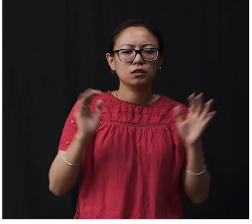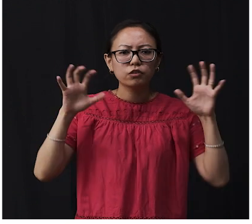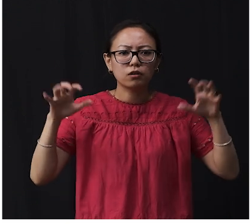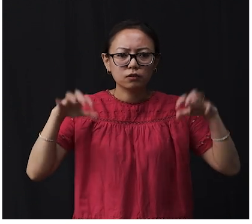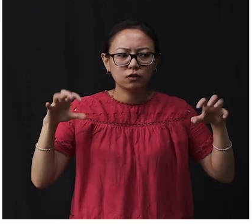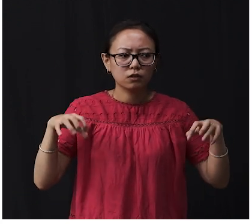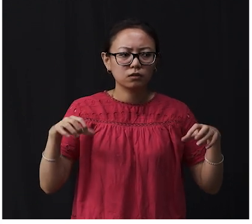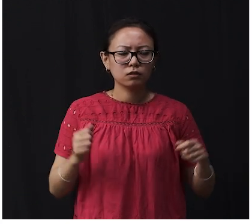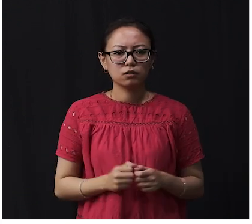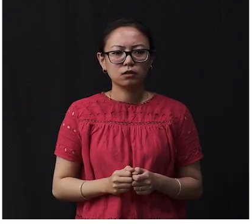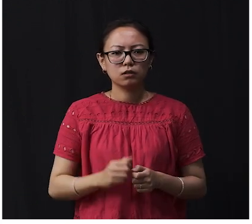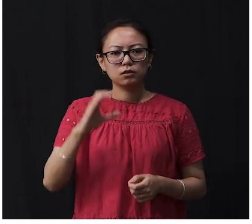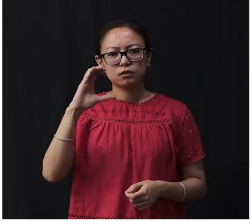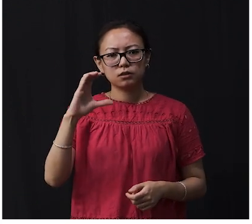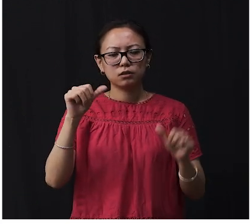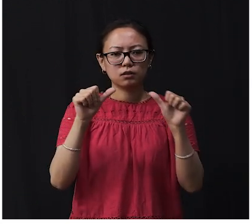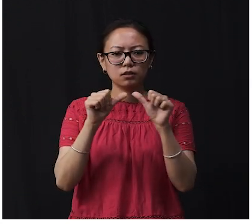D-O-G, dog. Cat,